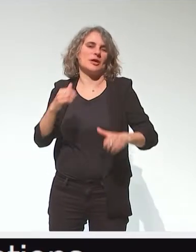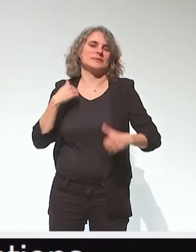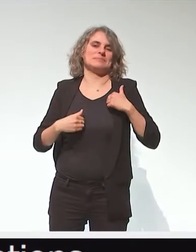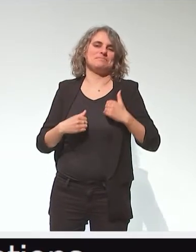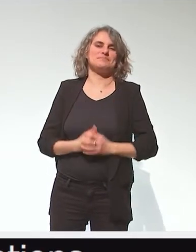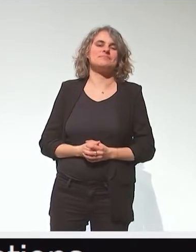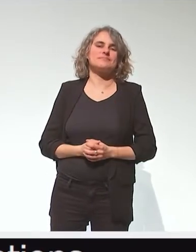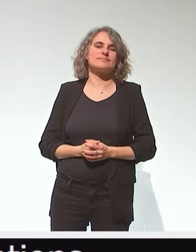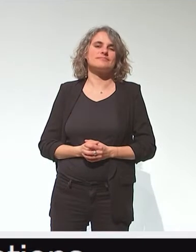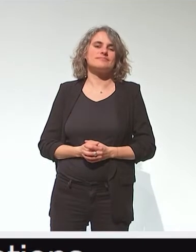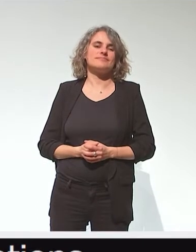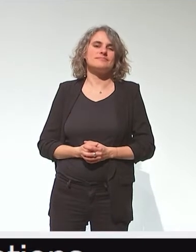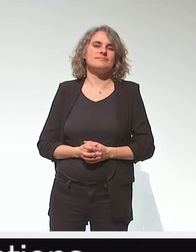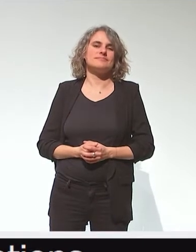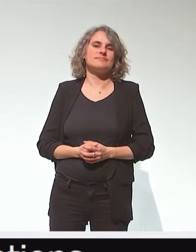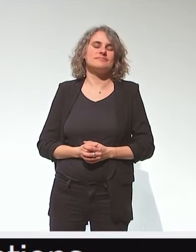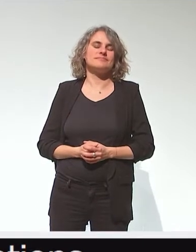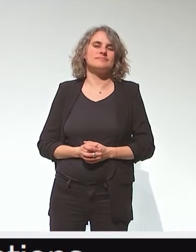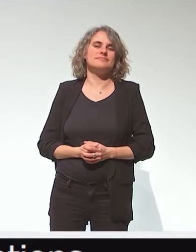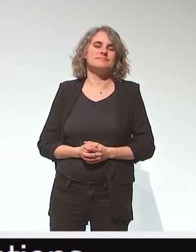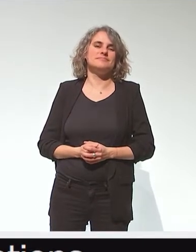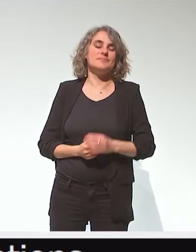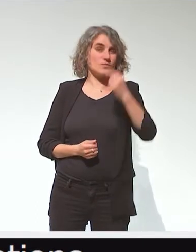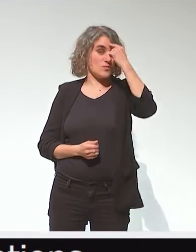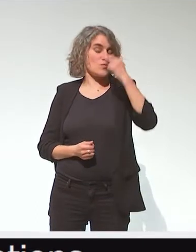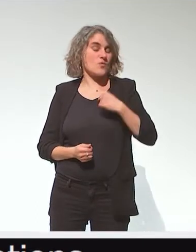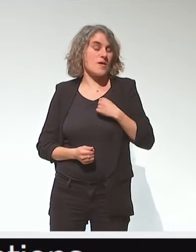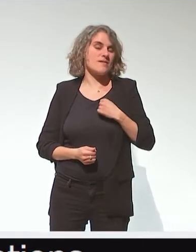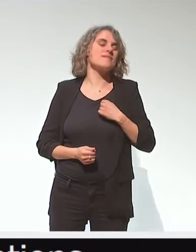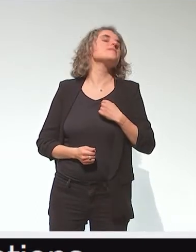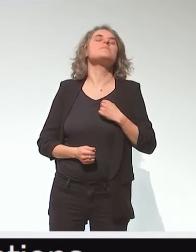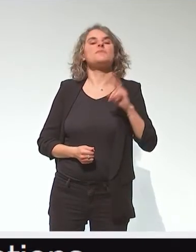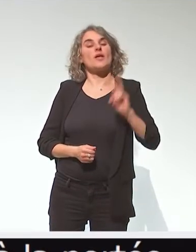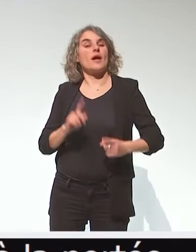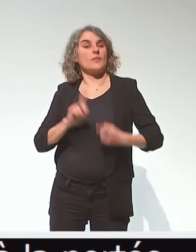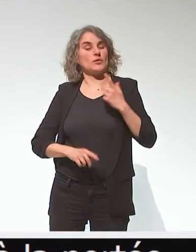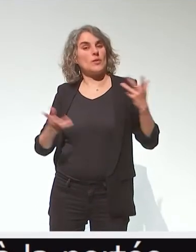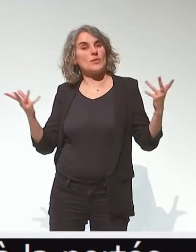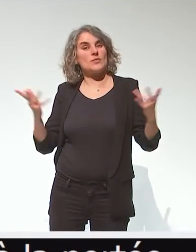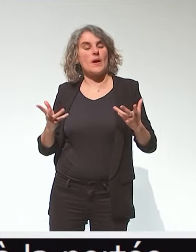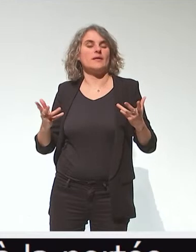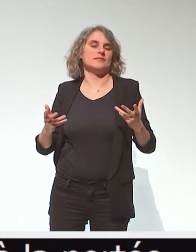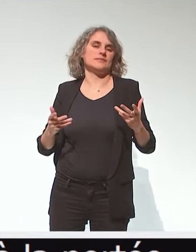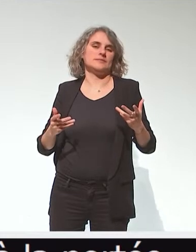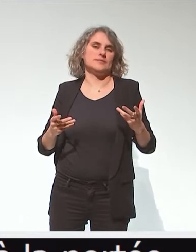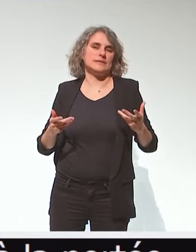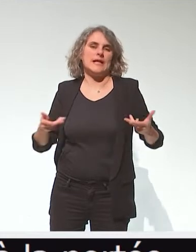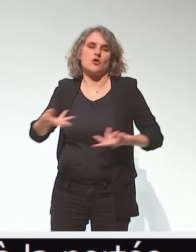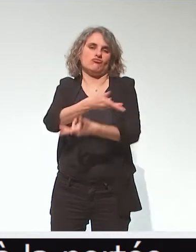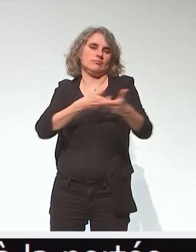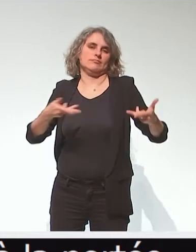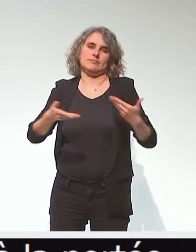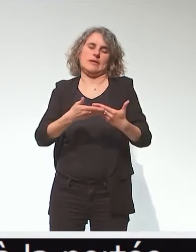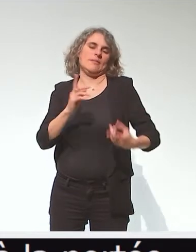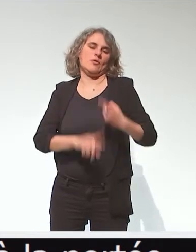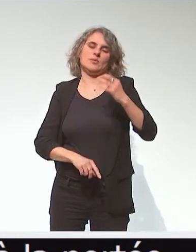mutual exchange and learning is the thing that works. We all know what must be achieved,